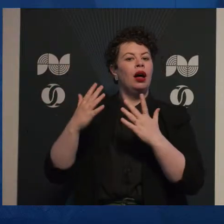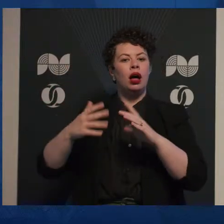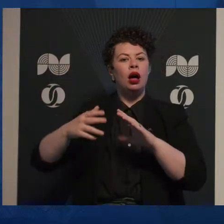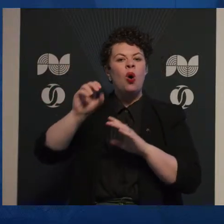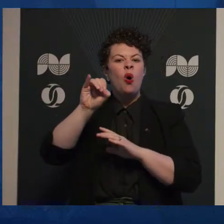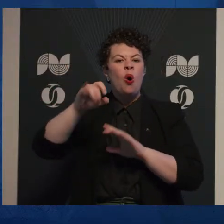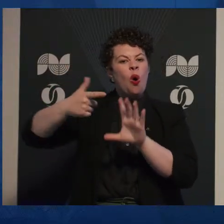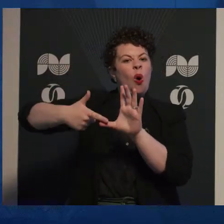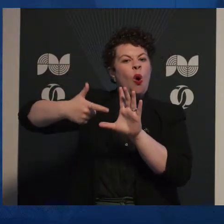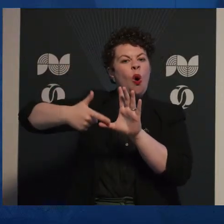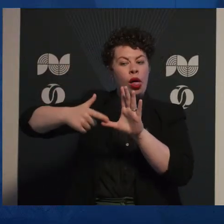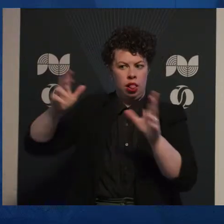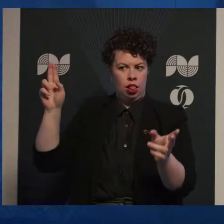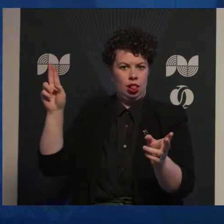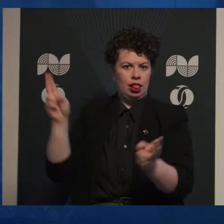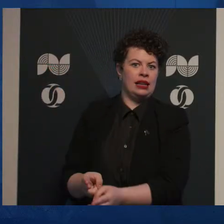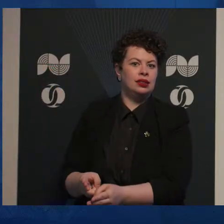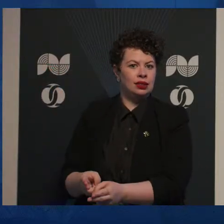Russia.